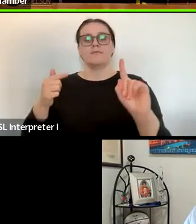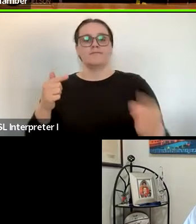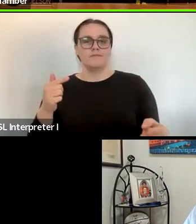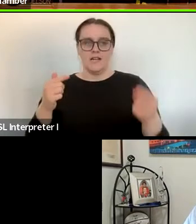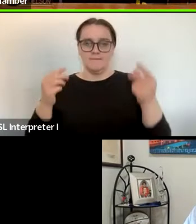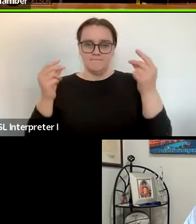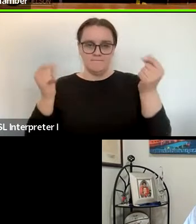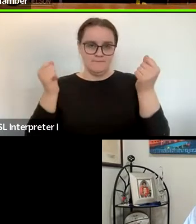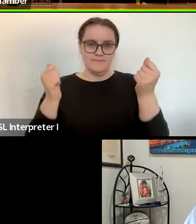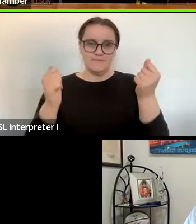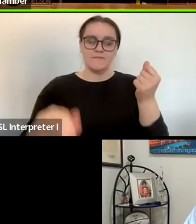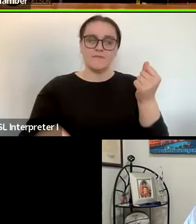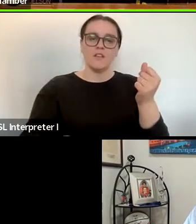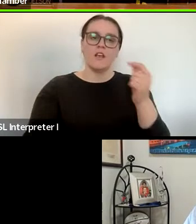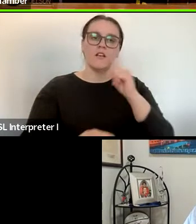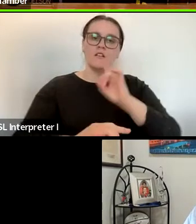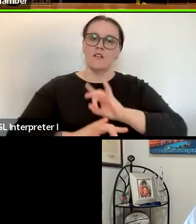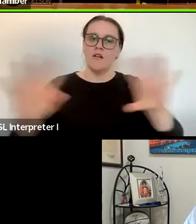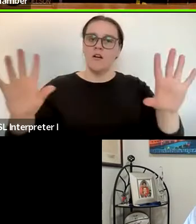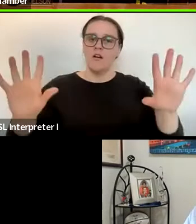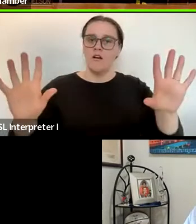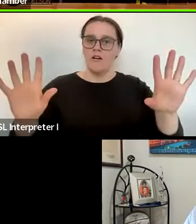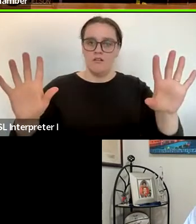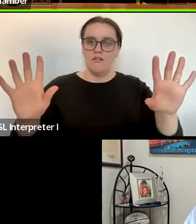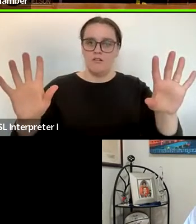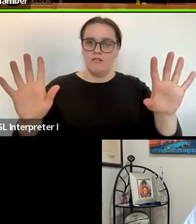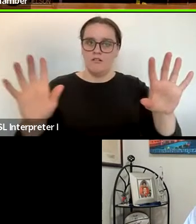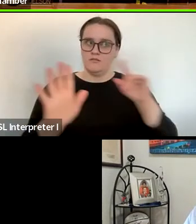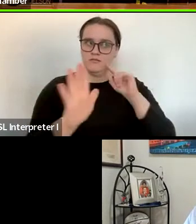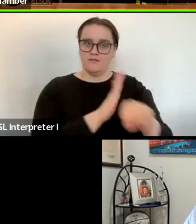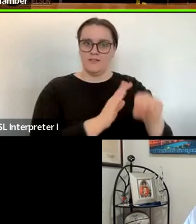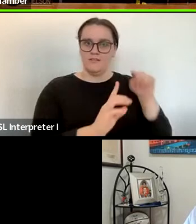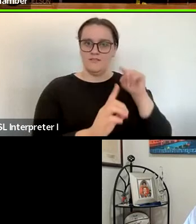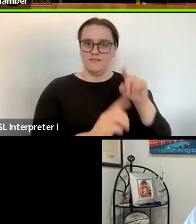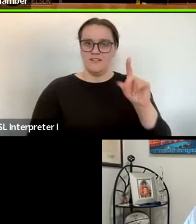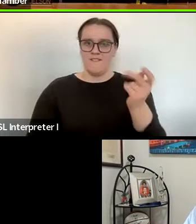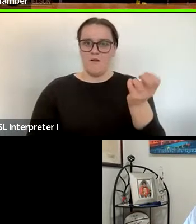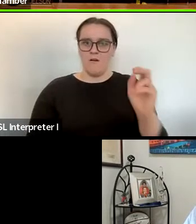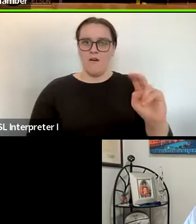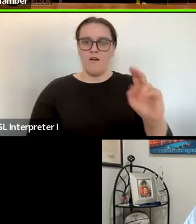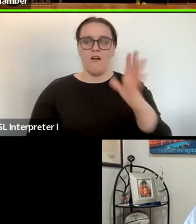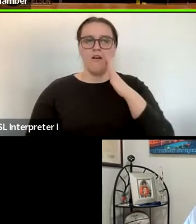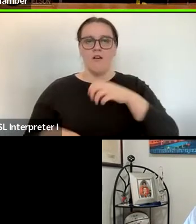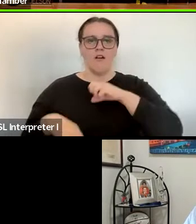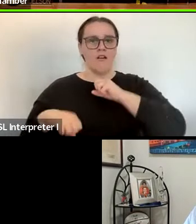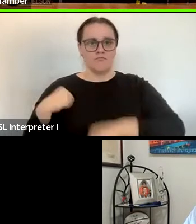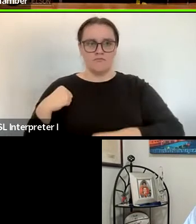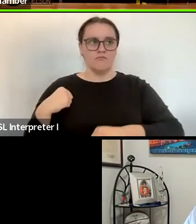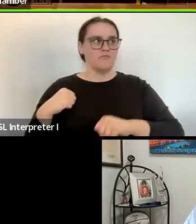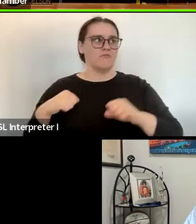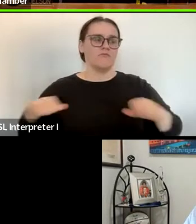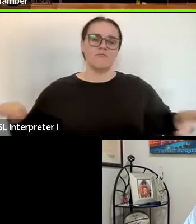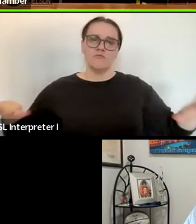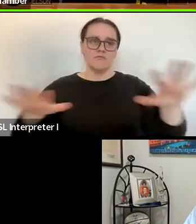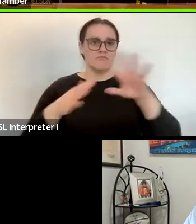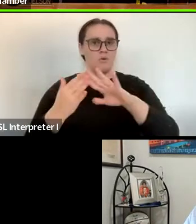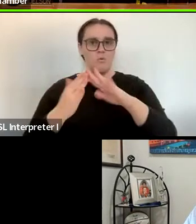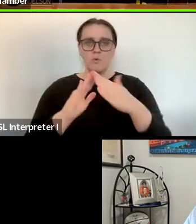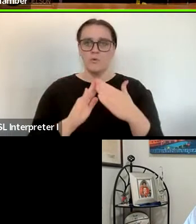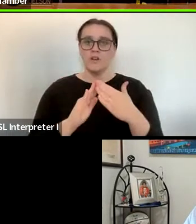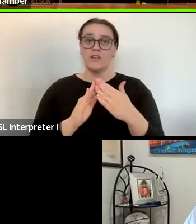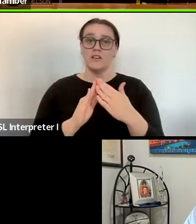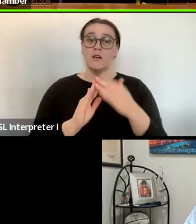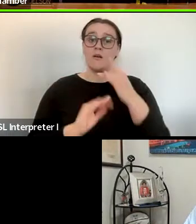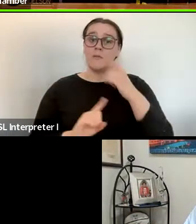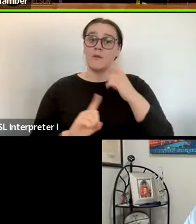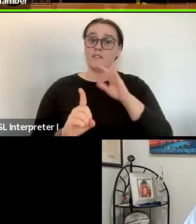This senseless act of violence took Devon's life, sparked outrage and sadness in the community and beyond. In the wake of his death